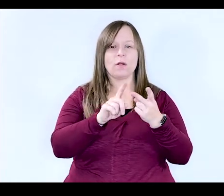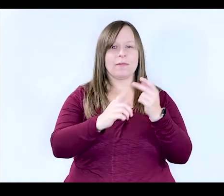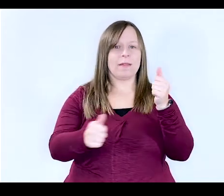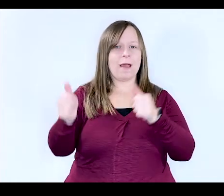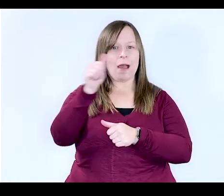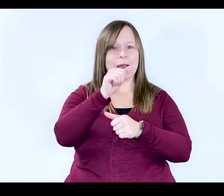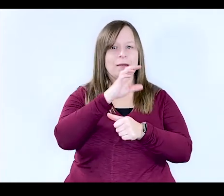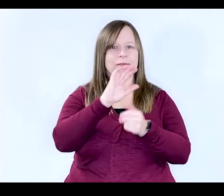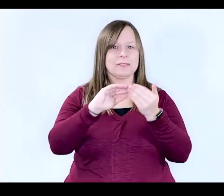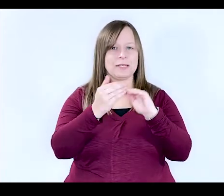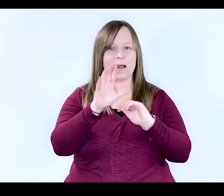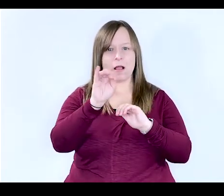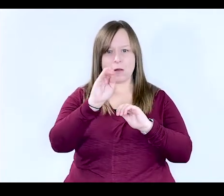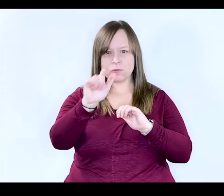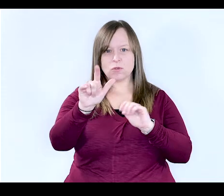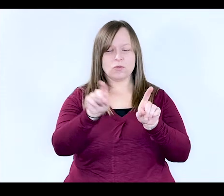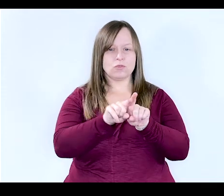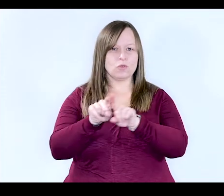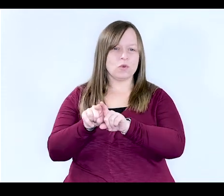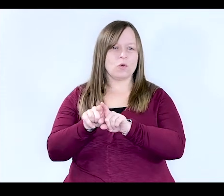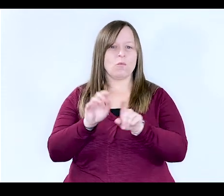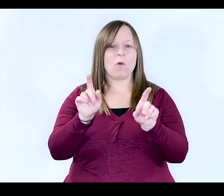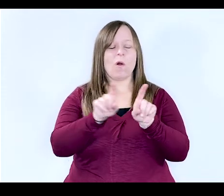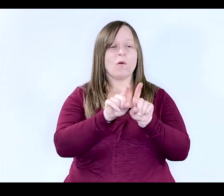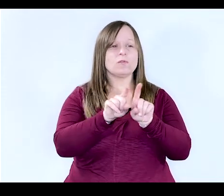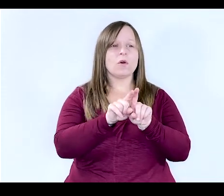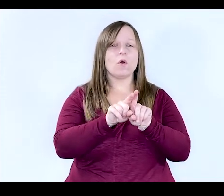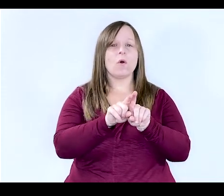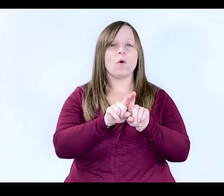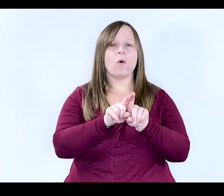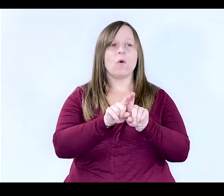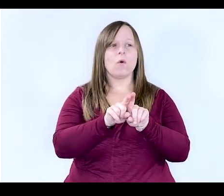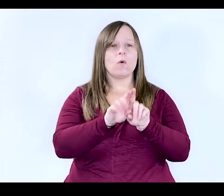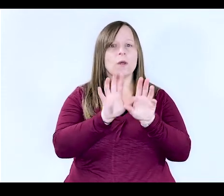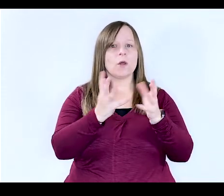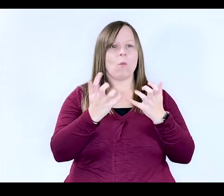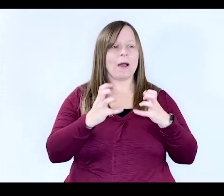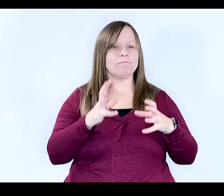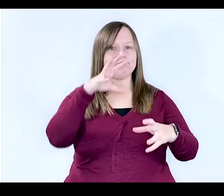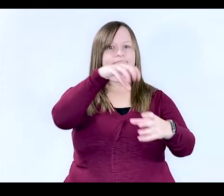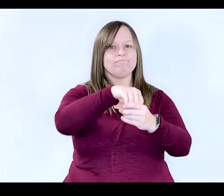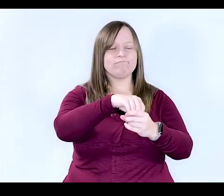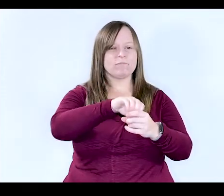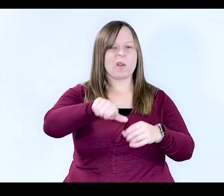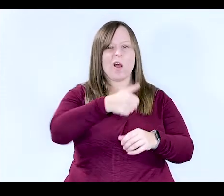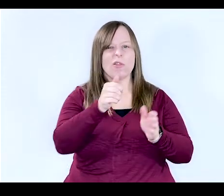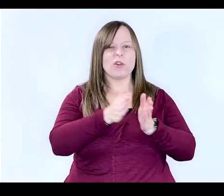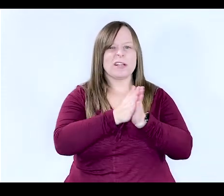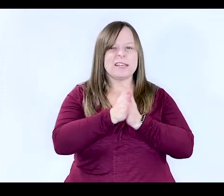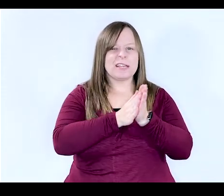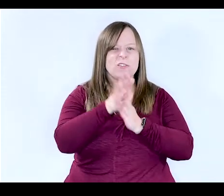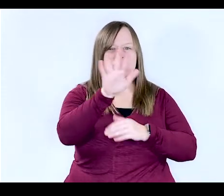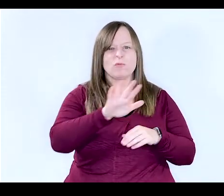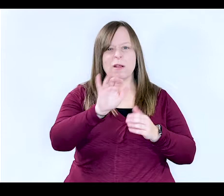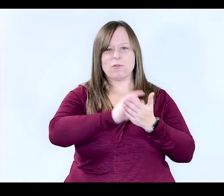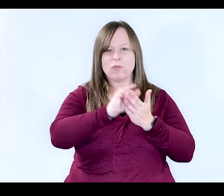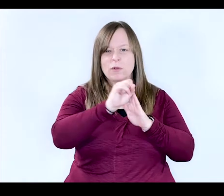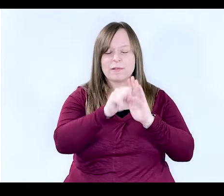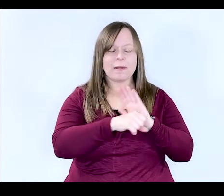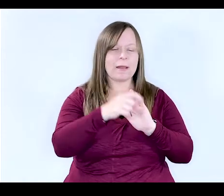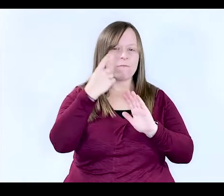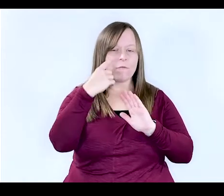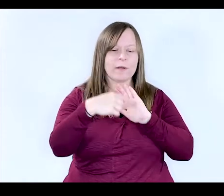to the head of city council as well. We're also seeking places at the table with regard to other initiatives around the